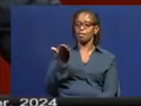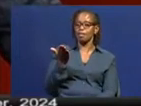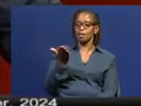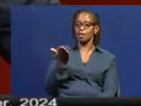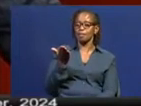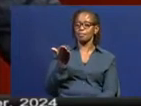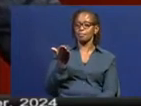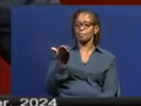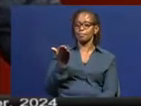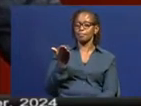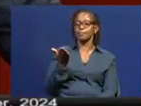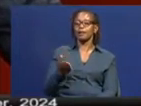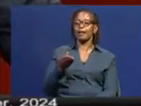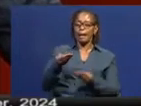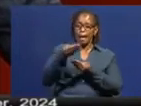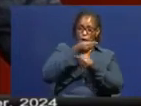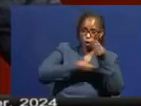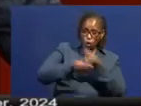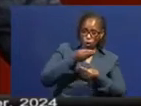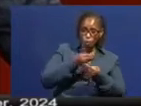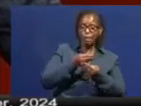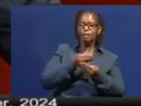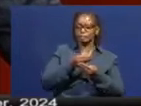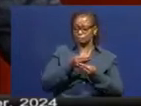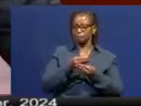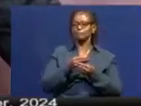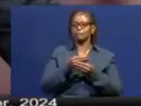Honorable Speaker, the economy is at stake.